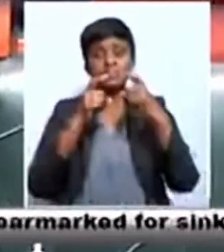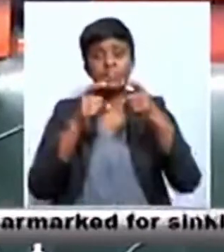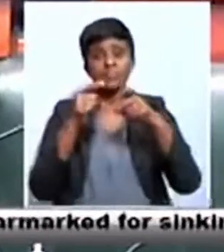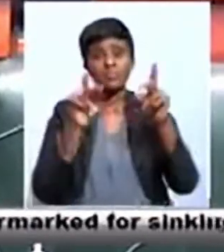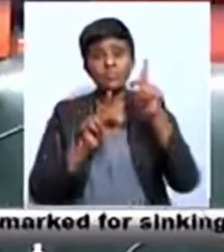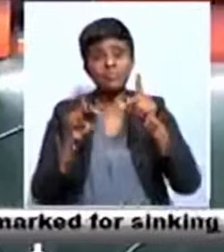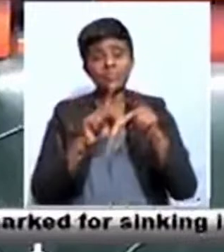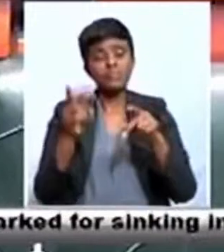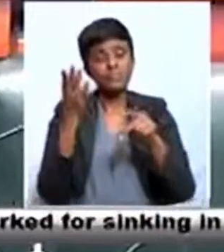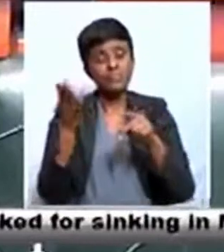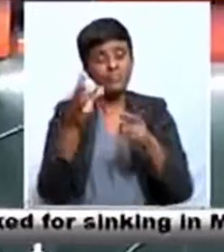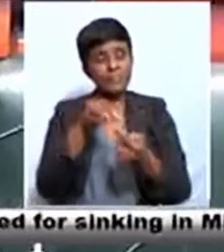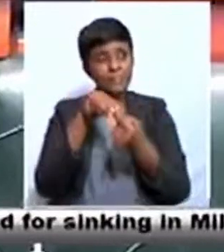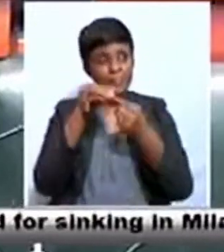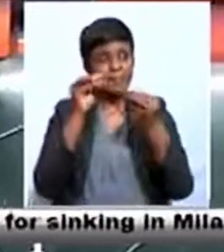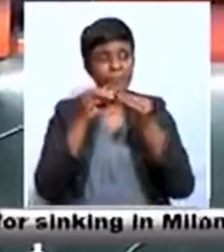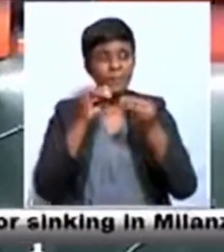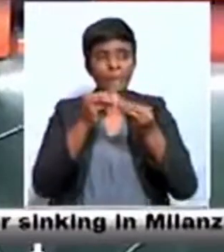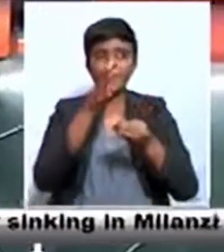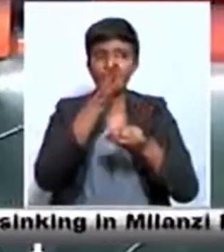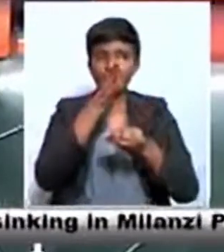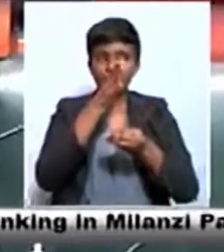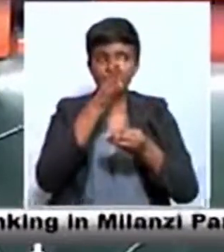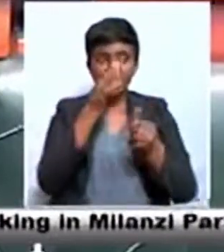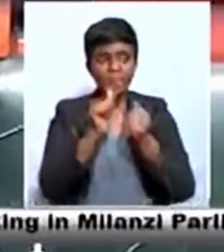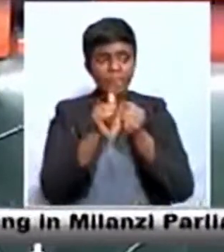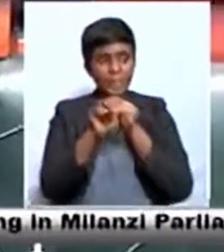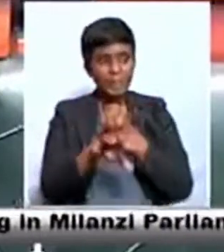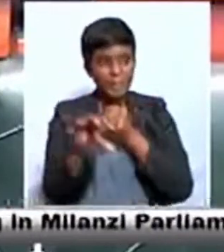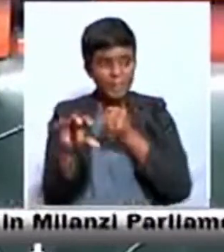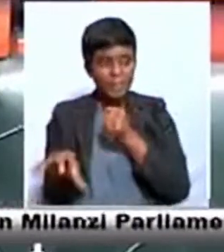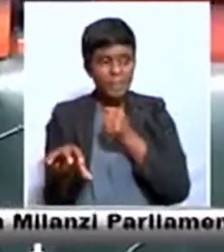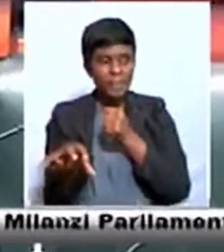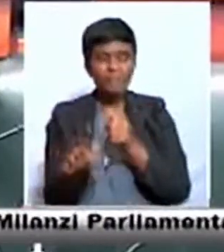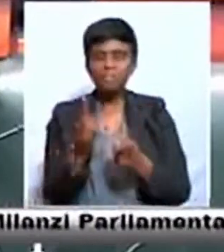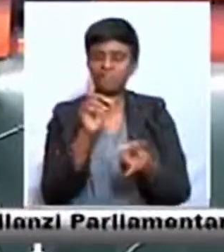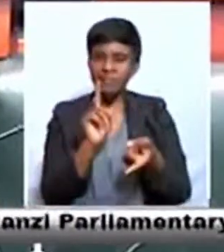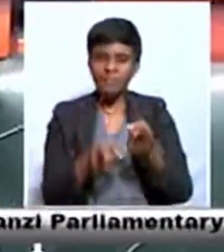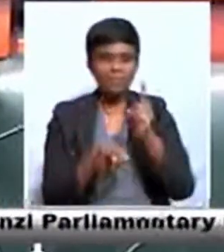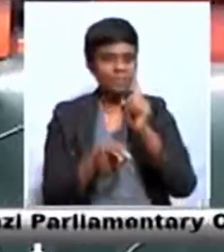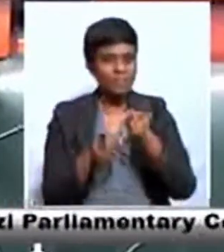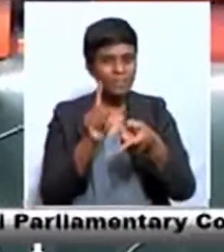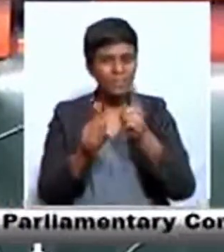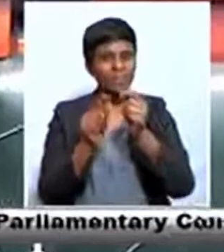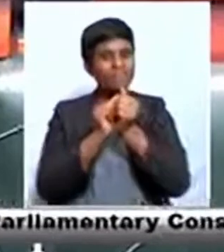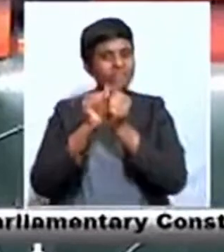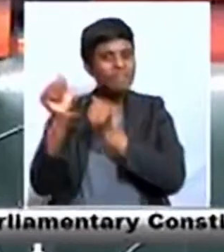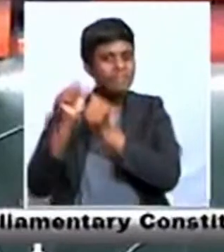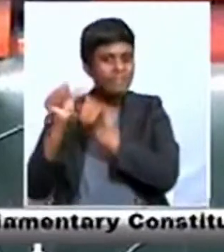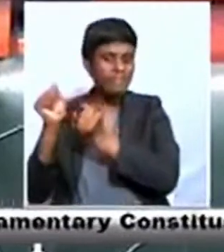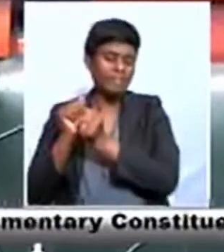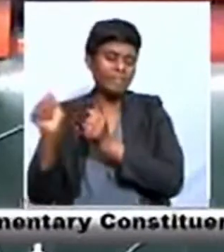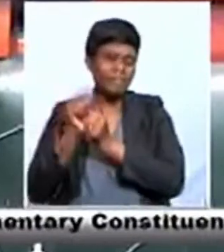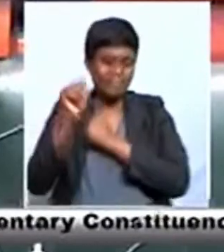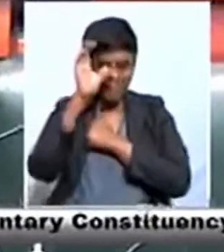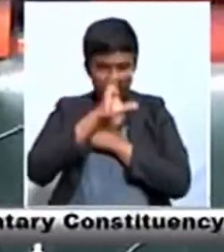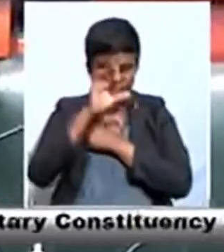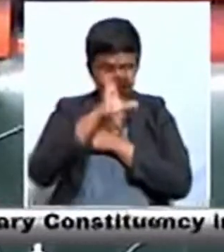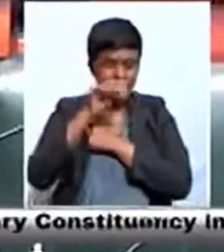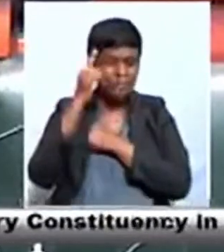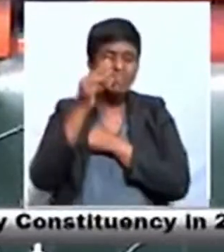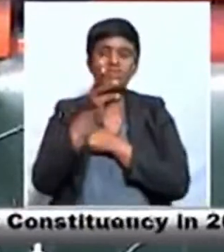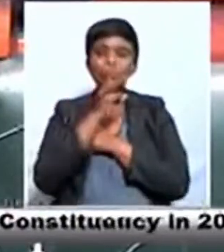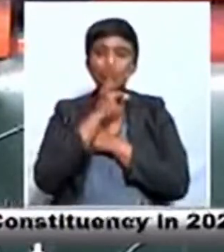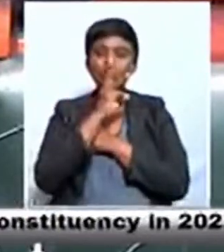people, especially mothers and children, walk very long distances in search of water